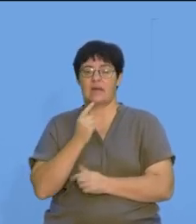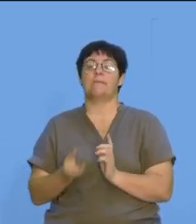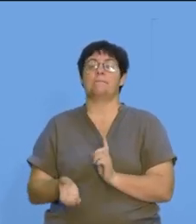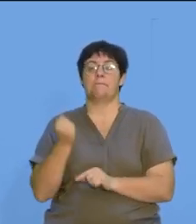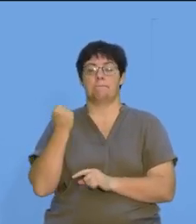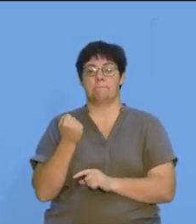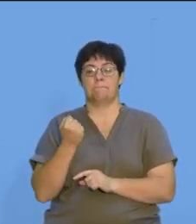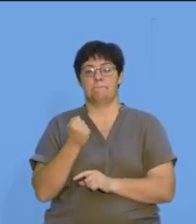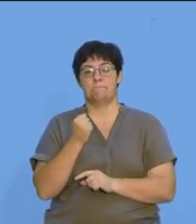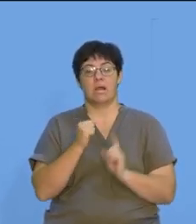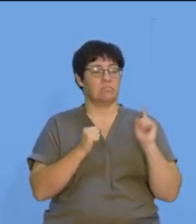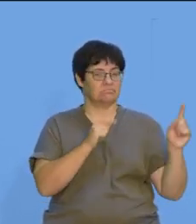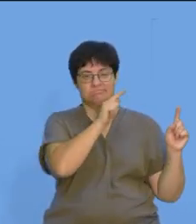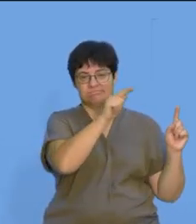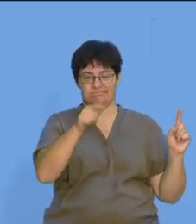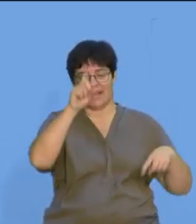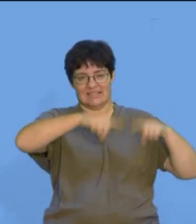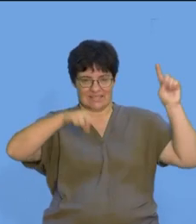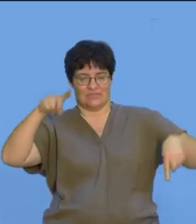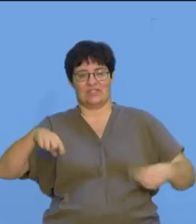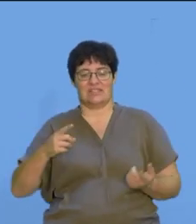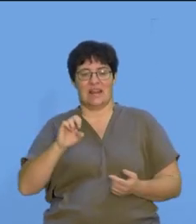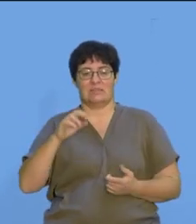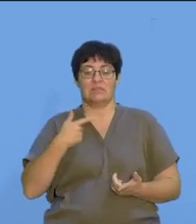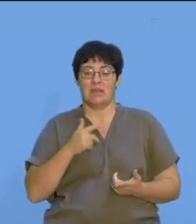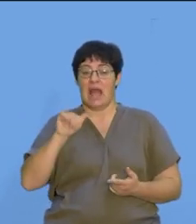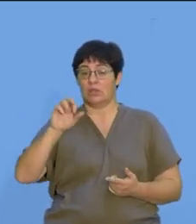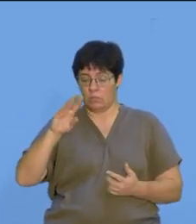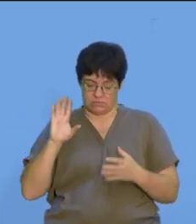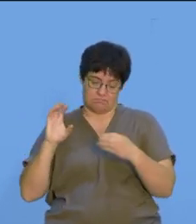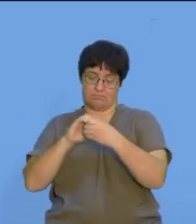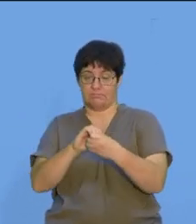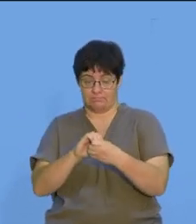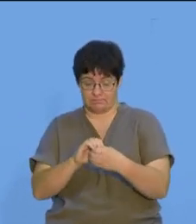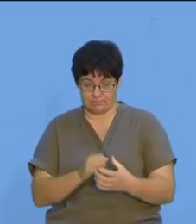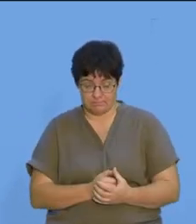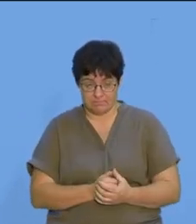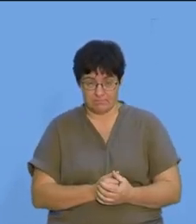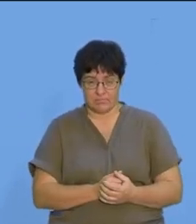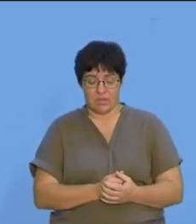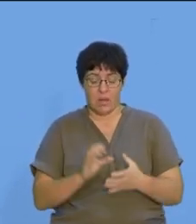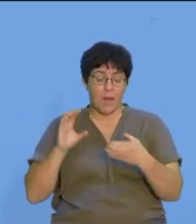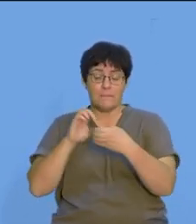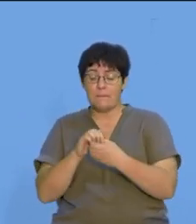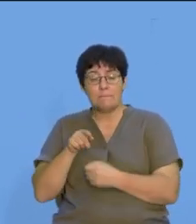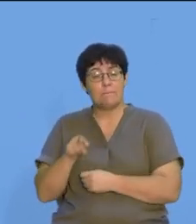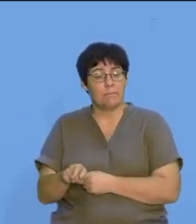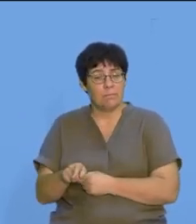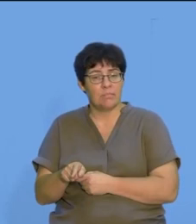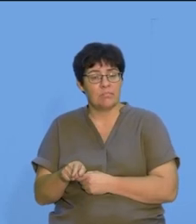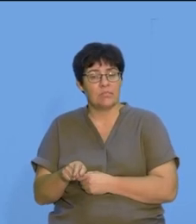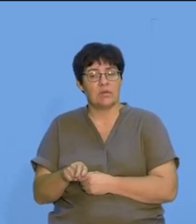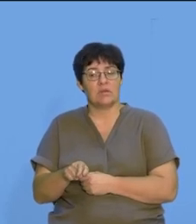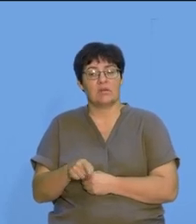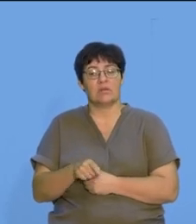essentially composed of elements or atoms of different elements that are bonded to each other. Okay, so, but in a compound,